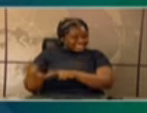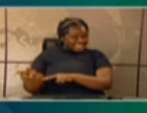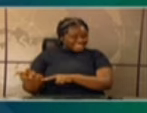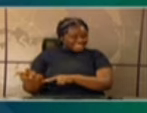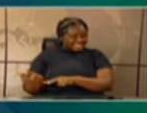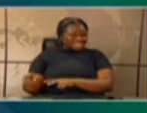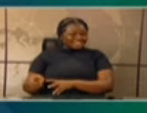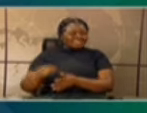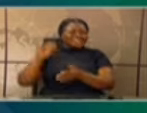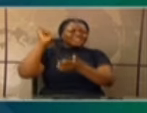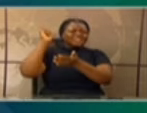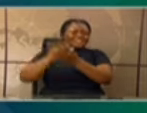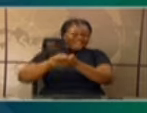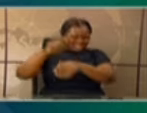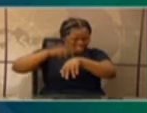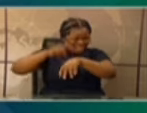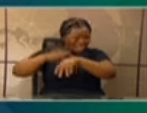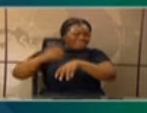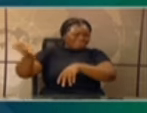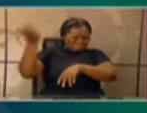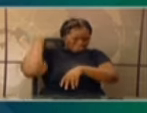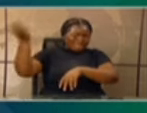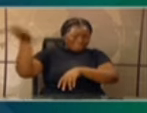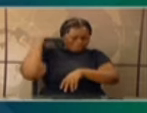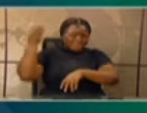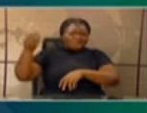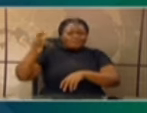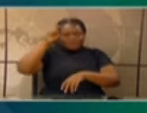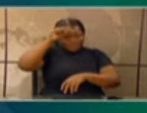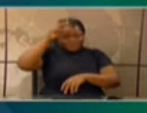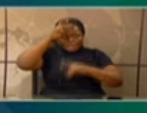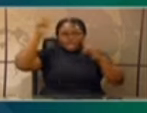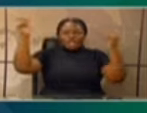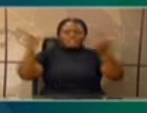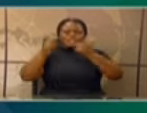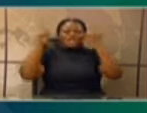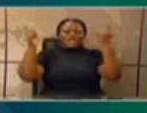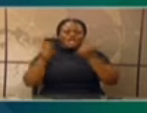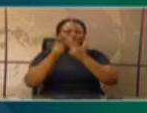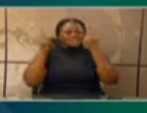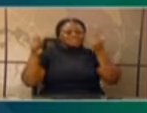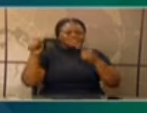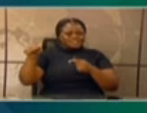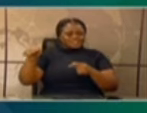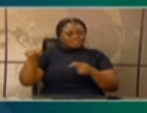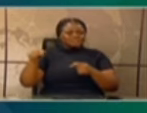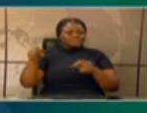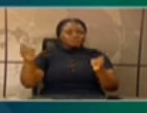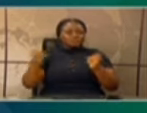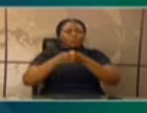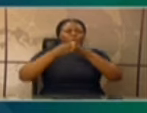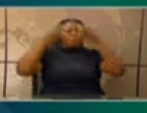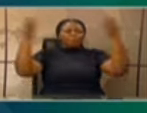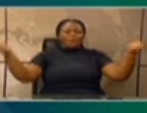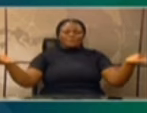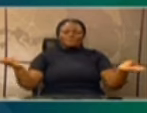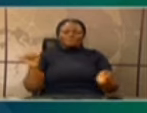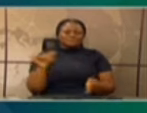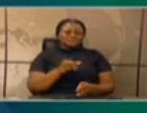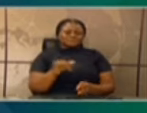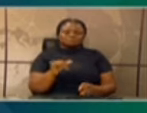Where you die, no sergeant for Dr. Kwame Nkrumah, or lunchy, oh, if I say, oh, opinion, I said, eh? I don't